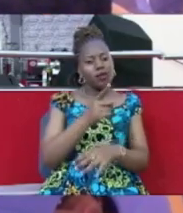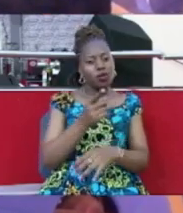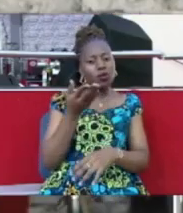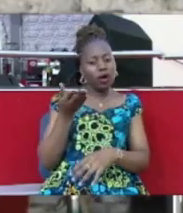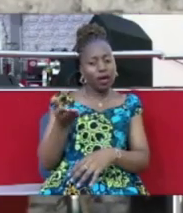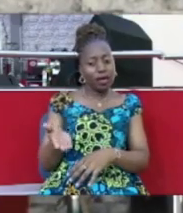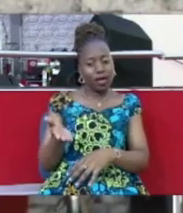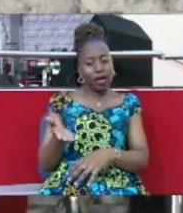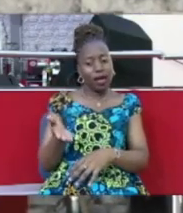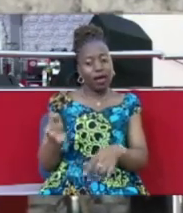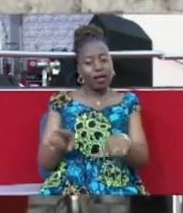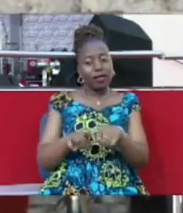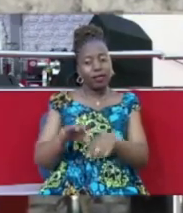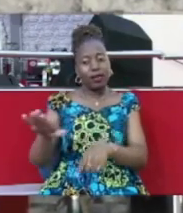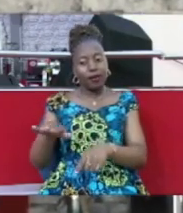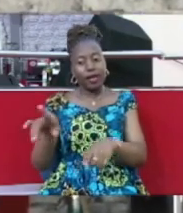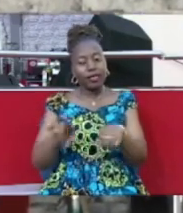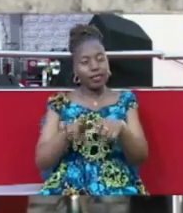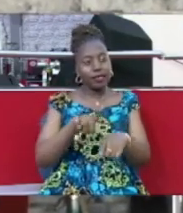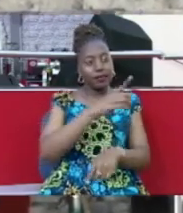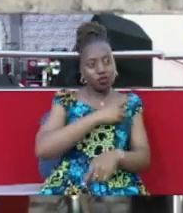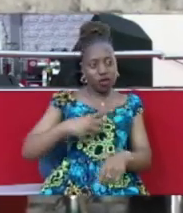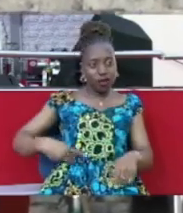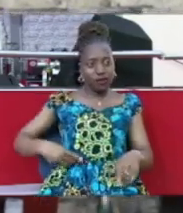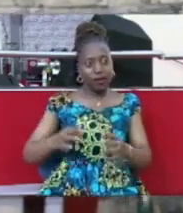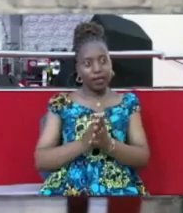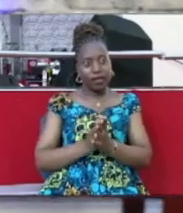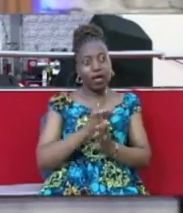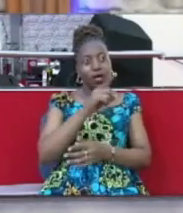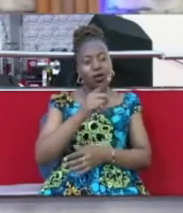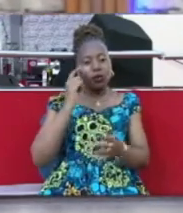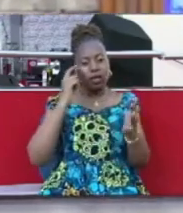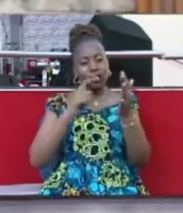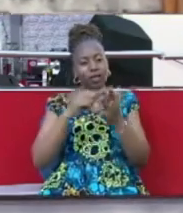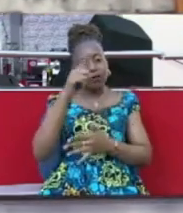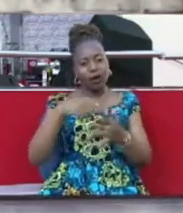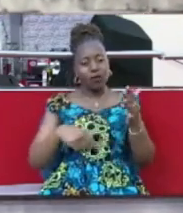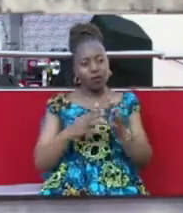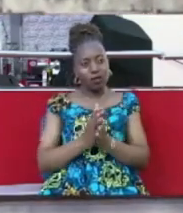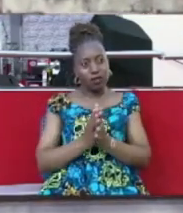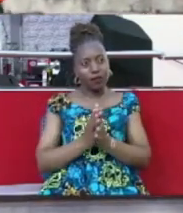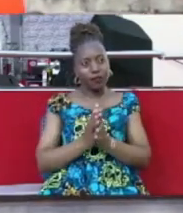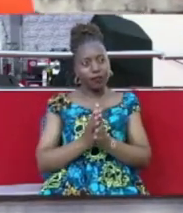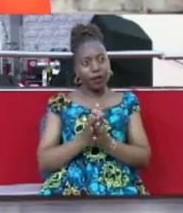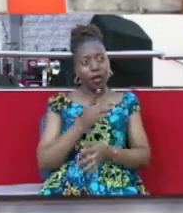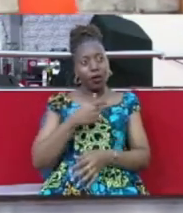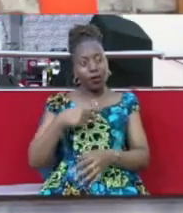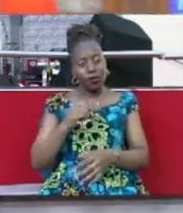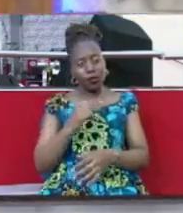that David was in, you will discover that there won't be any chance.